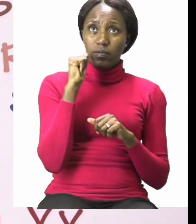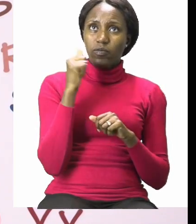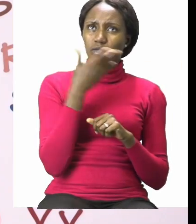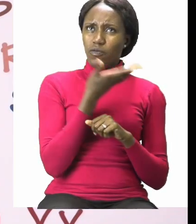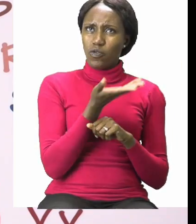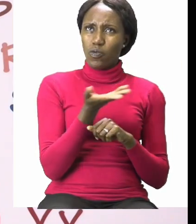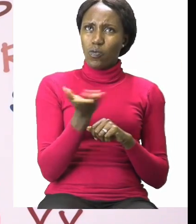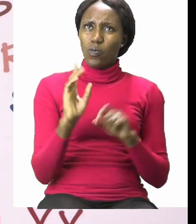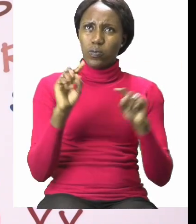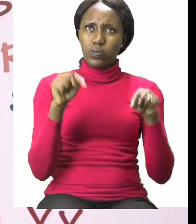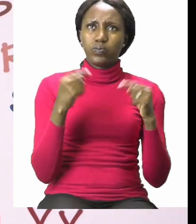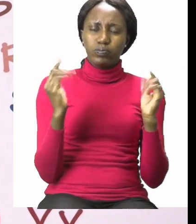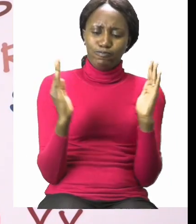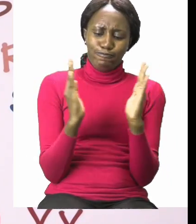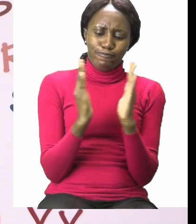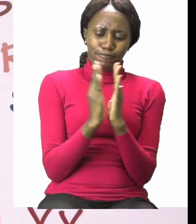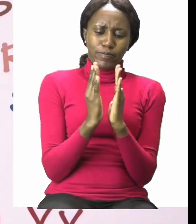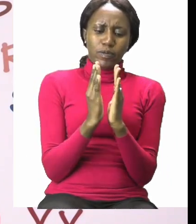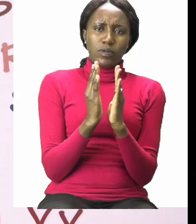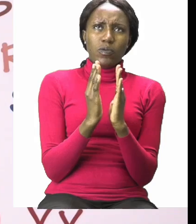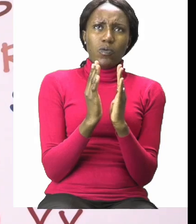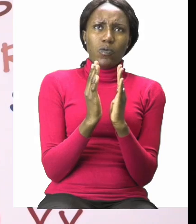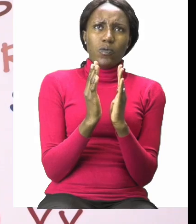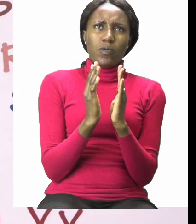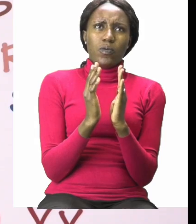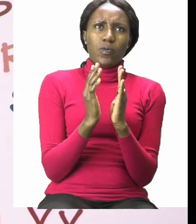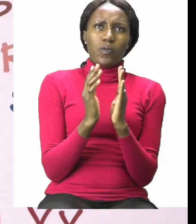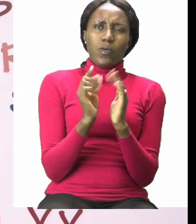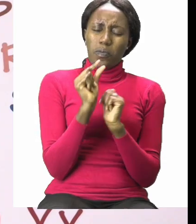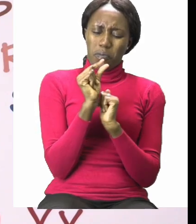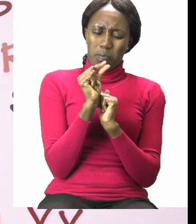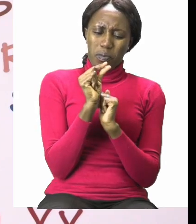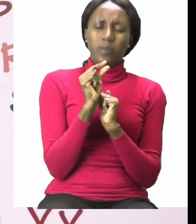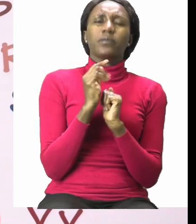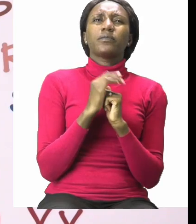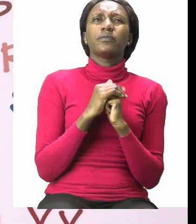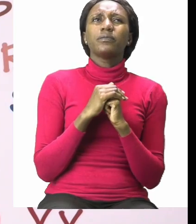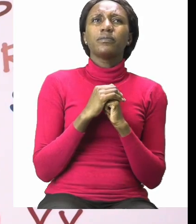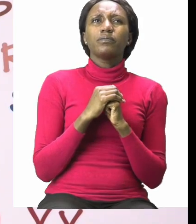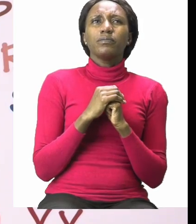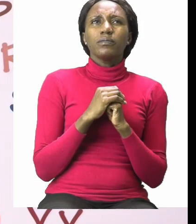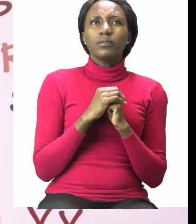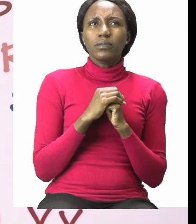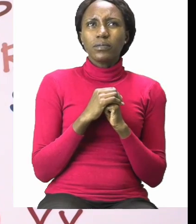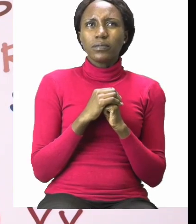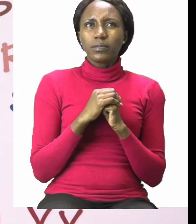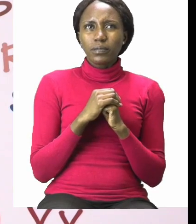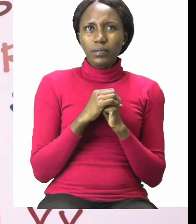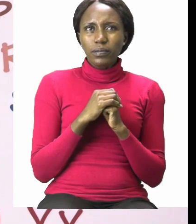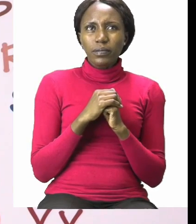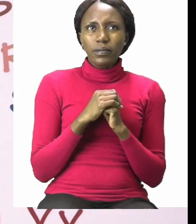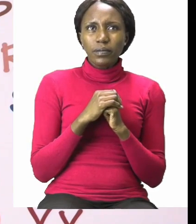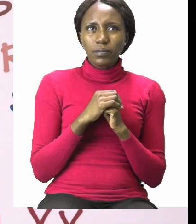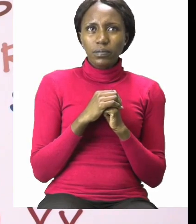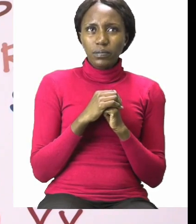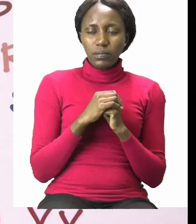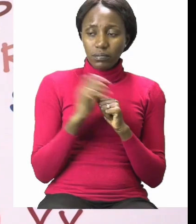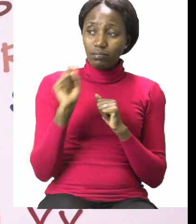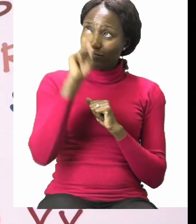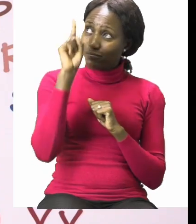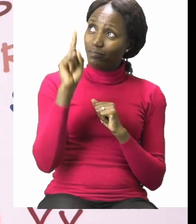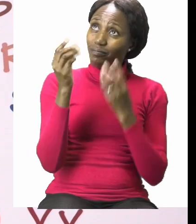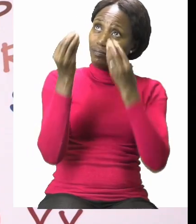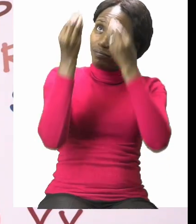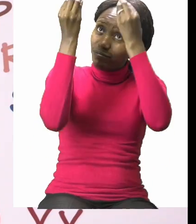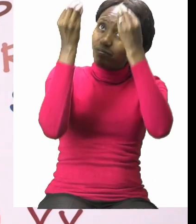the objects that are thin. Take your time, boys and girls. Talk to your adult if you